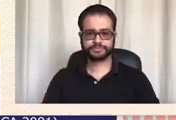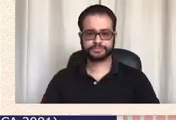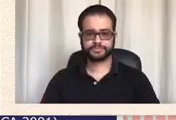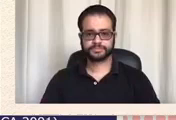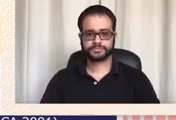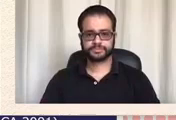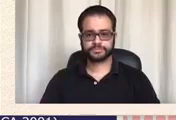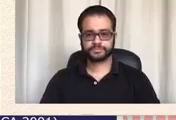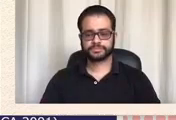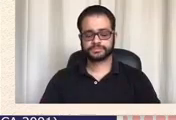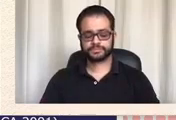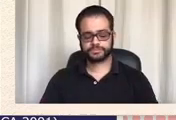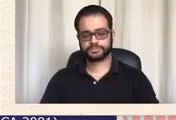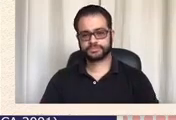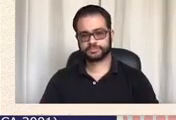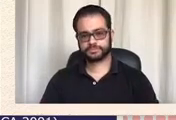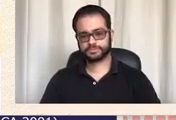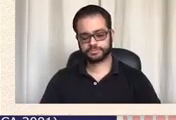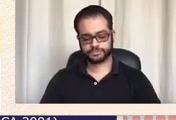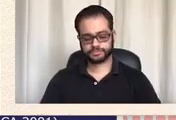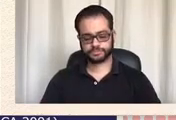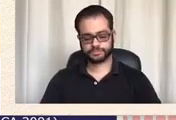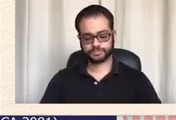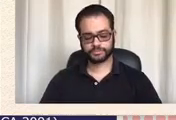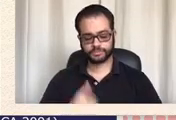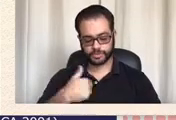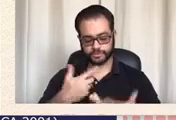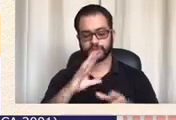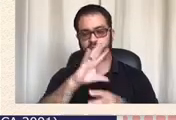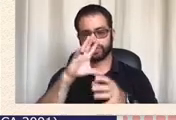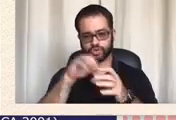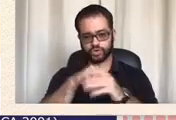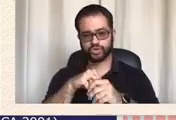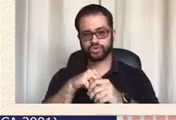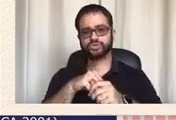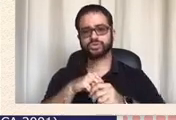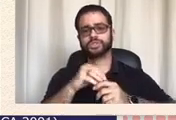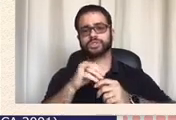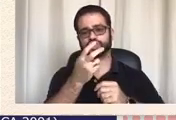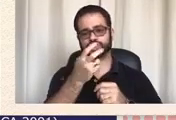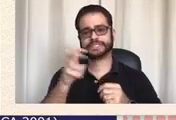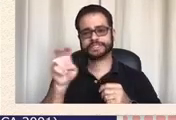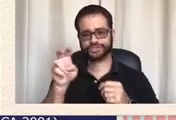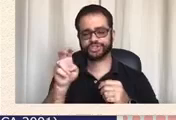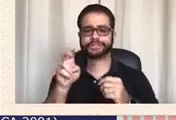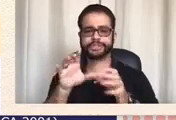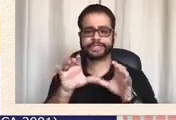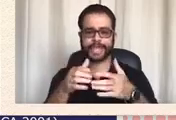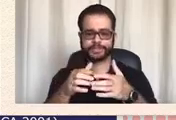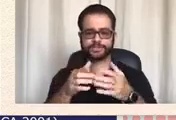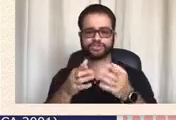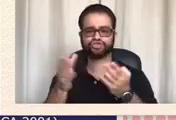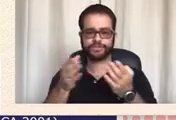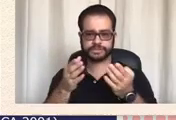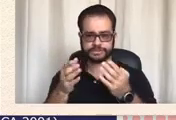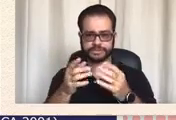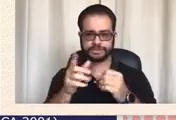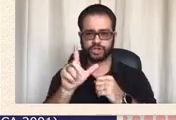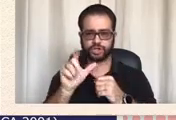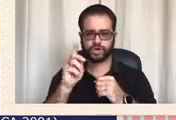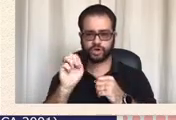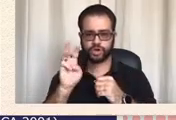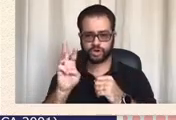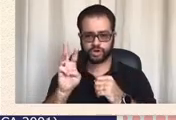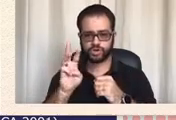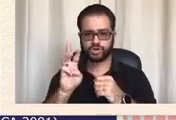I included some transition services case law, basically based on what I was able to research, where the school